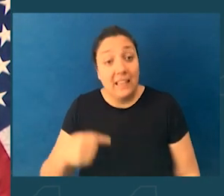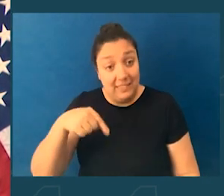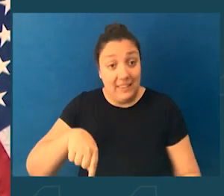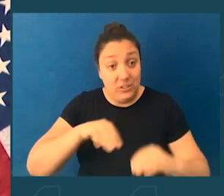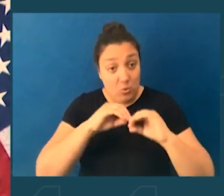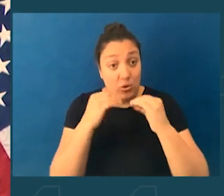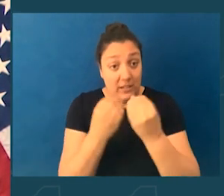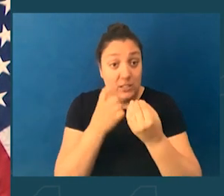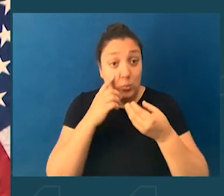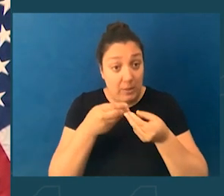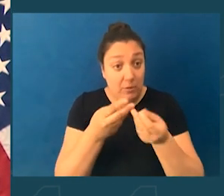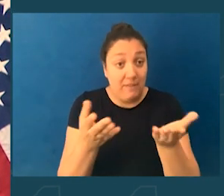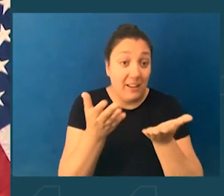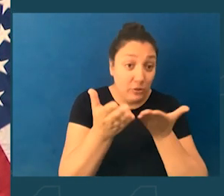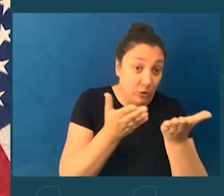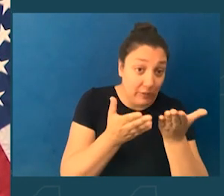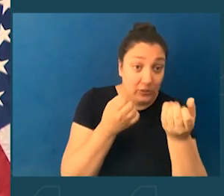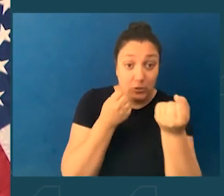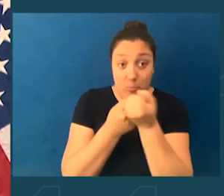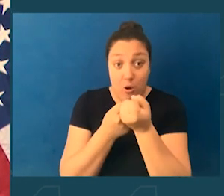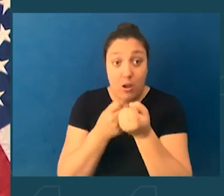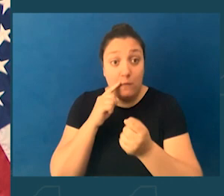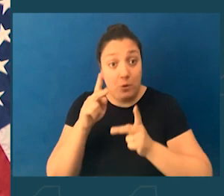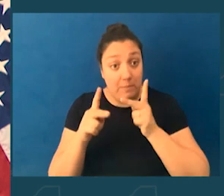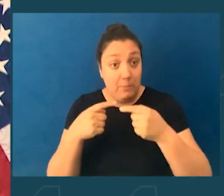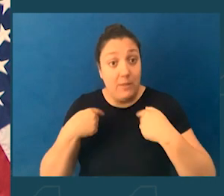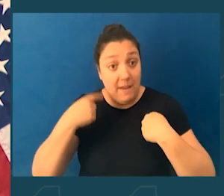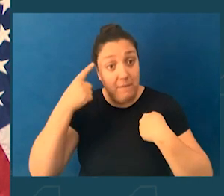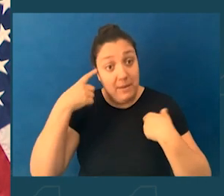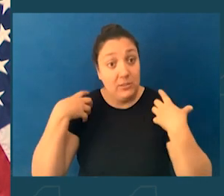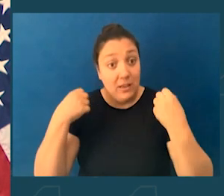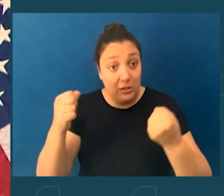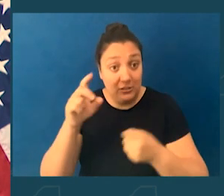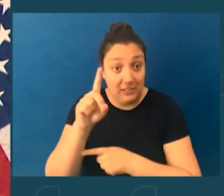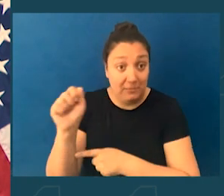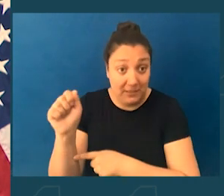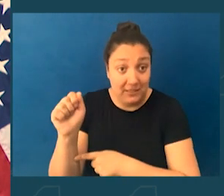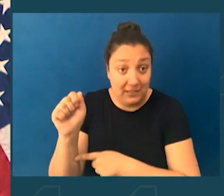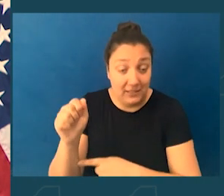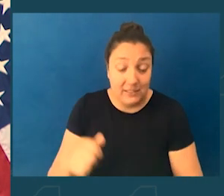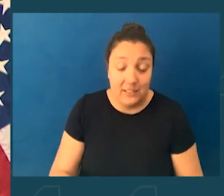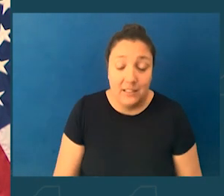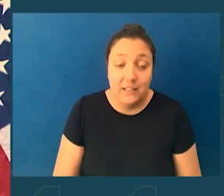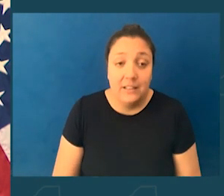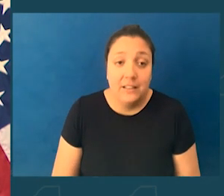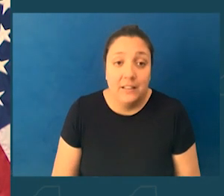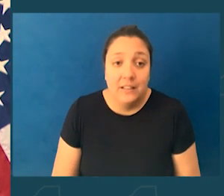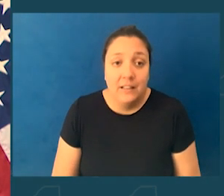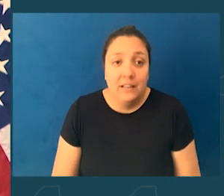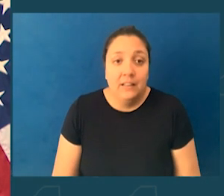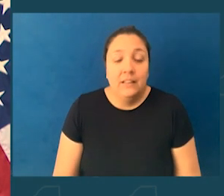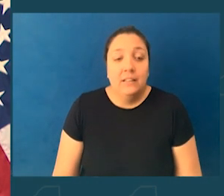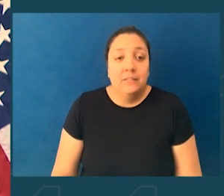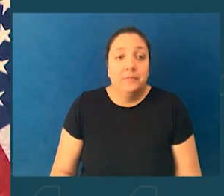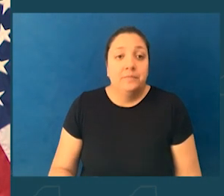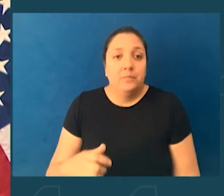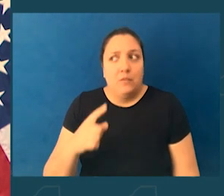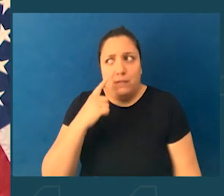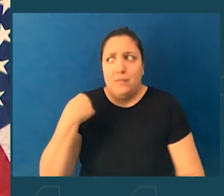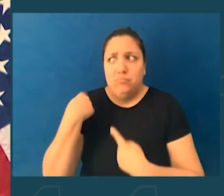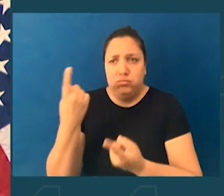provided services and supports to individuals with mental health disabilities, mental and physical disabilities for more than 40